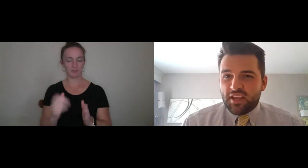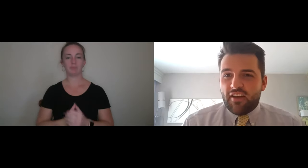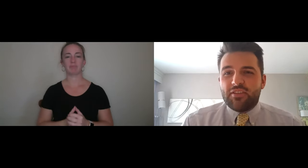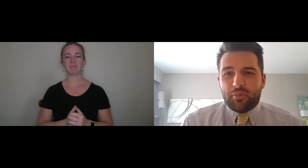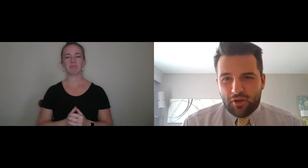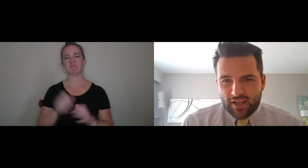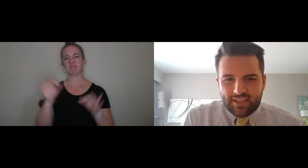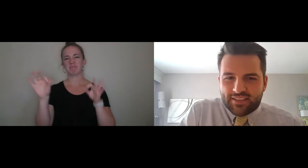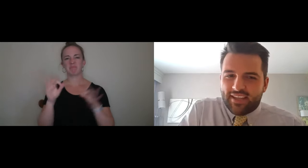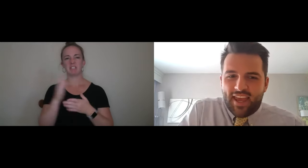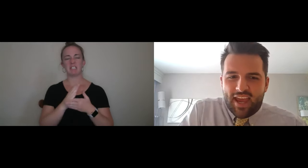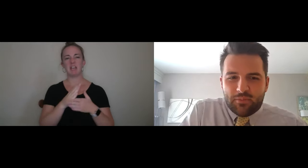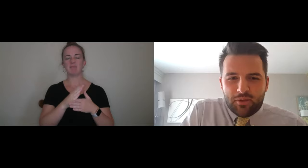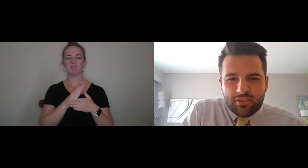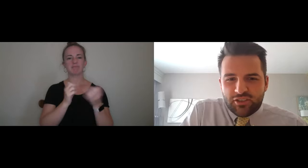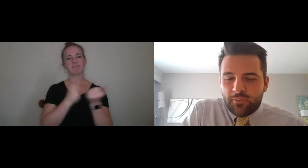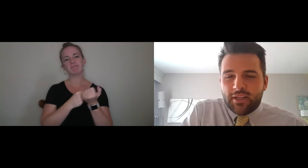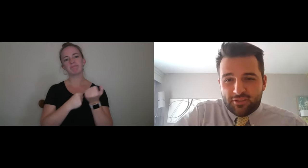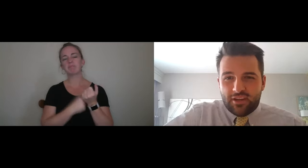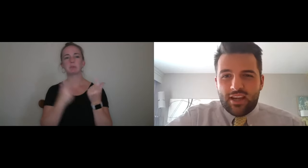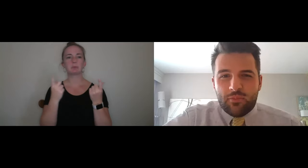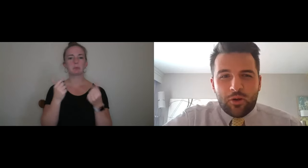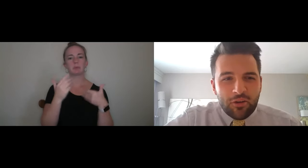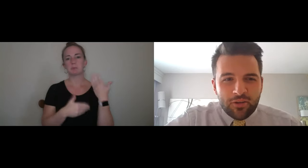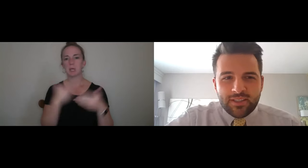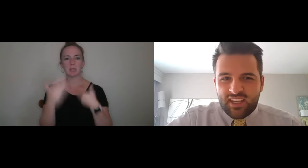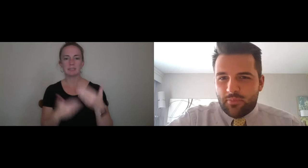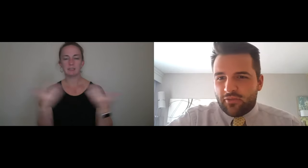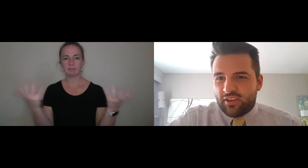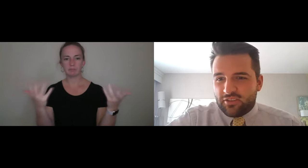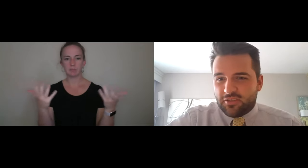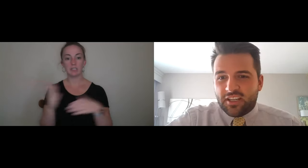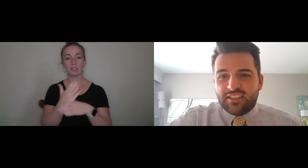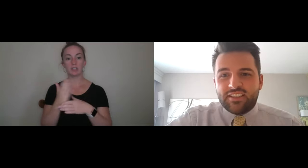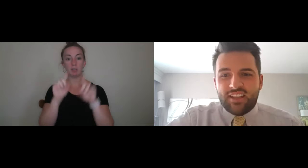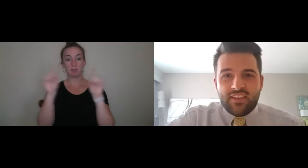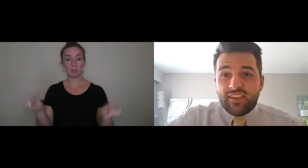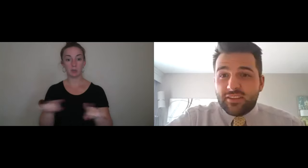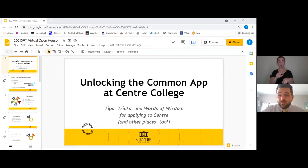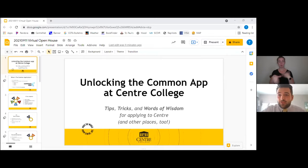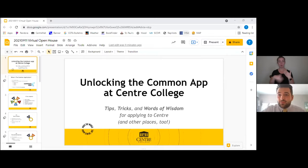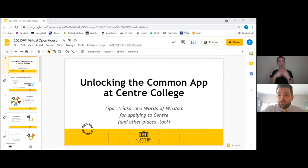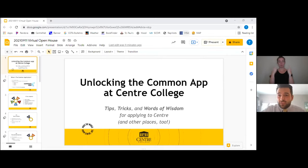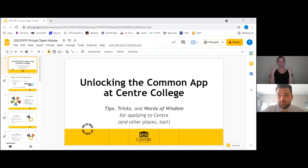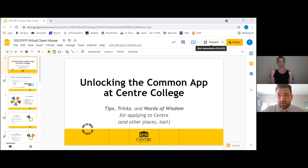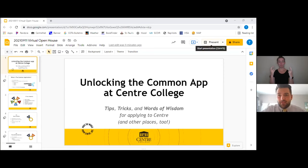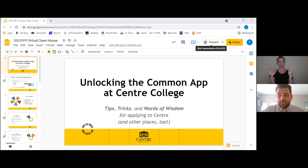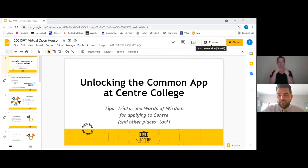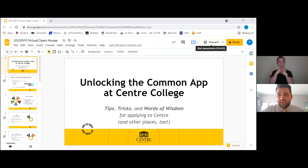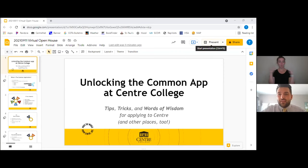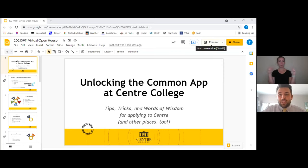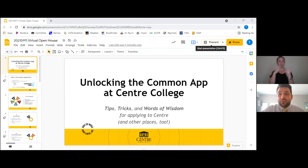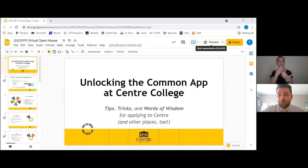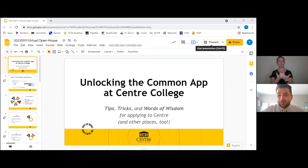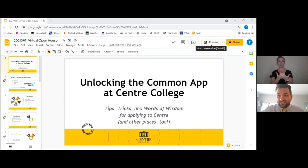and bolts of the process, and I'm going to share my screen, and we're all going to keep our fingers crossed that this works really well